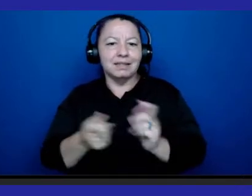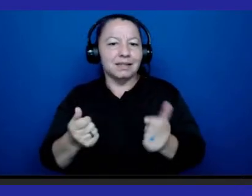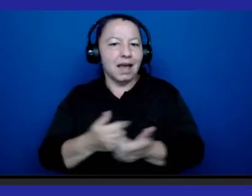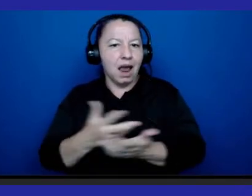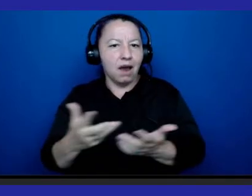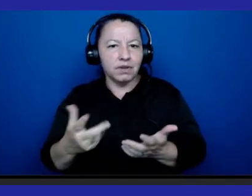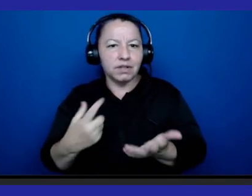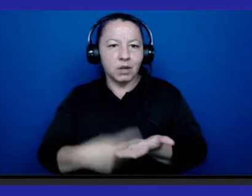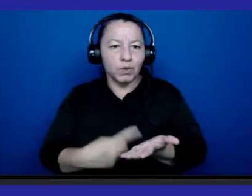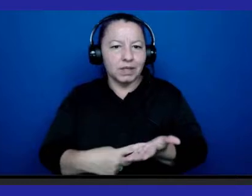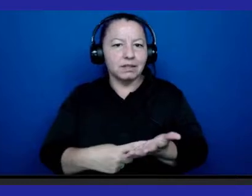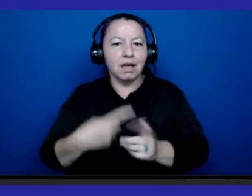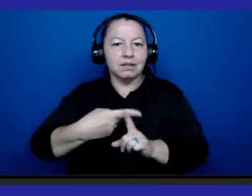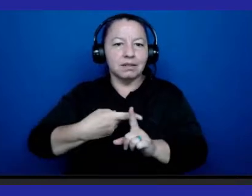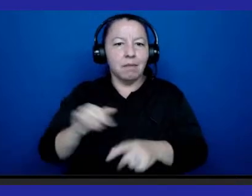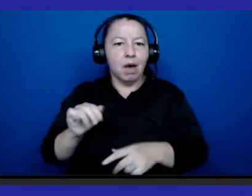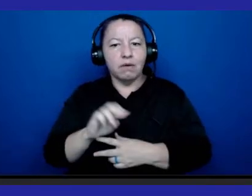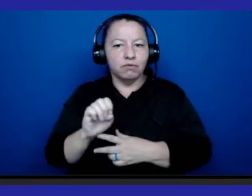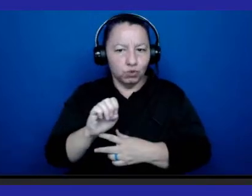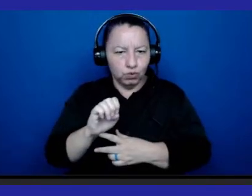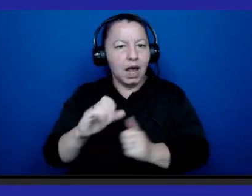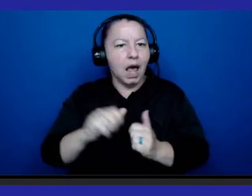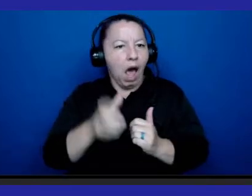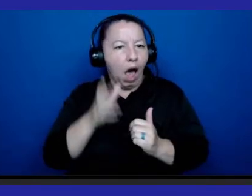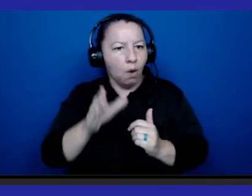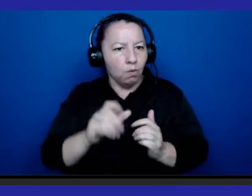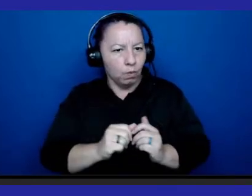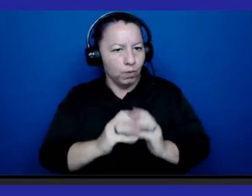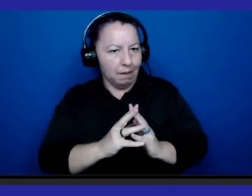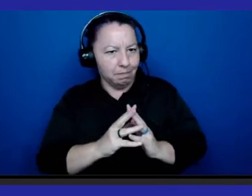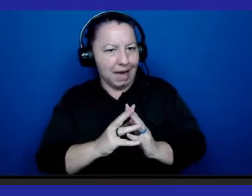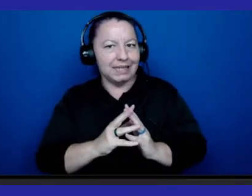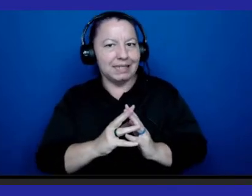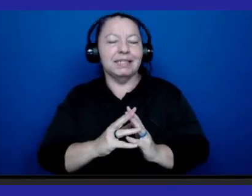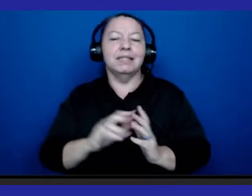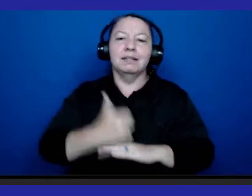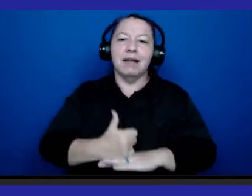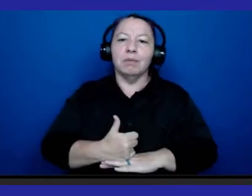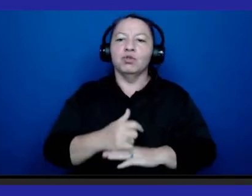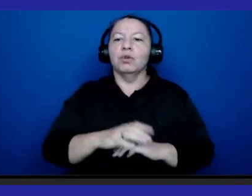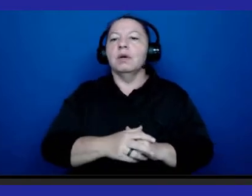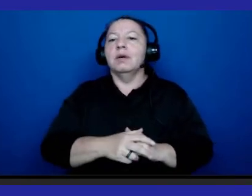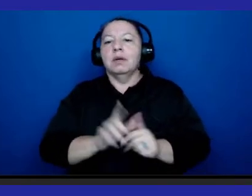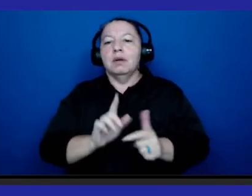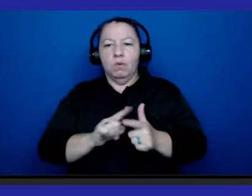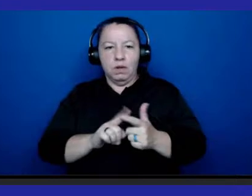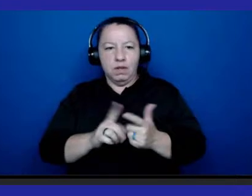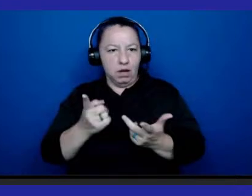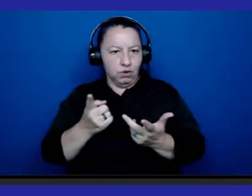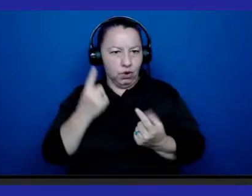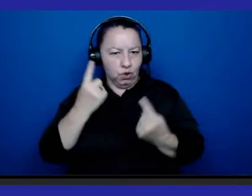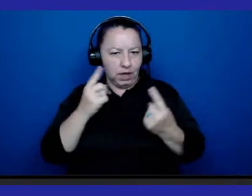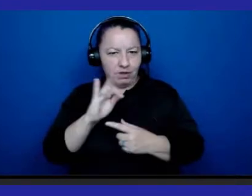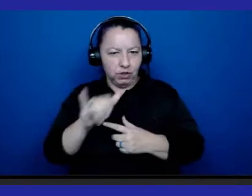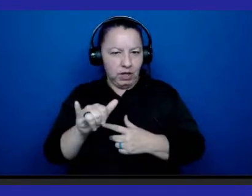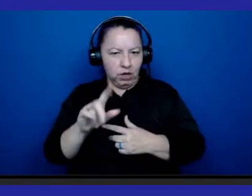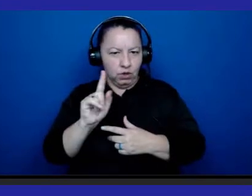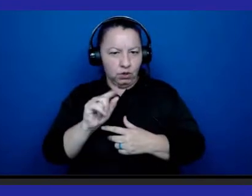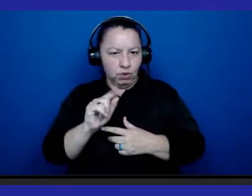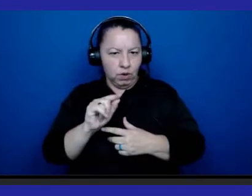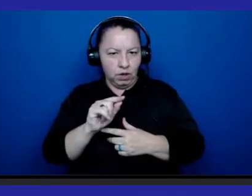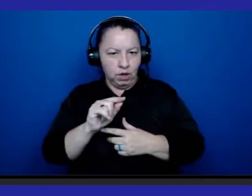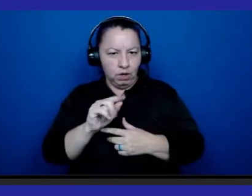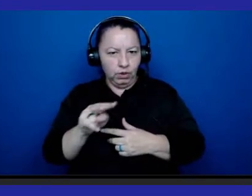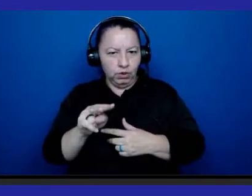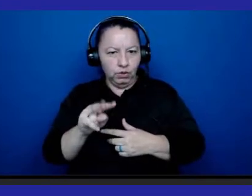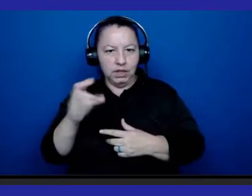put on paper. How are you going to implement it? Uh, then you're looking at the FY 2022 CHNA, which define the